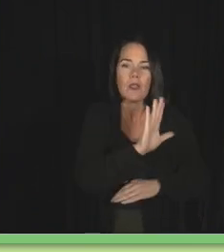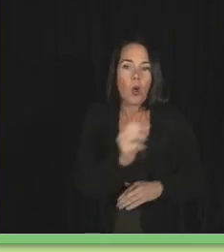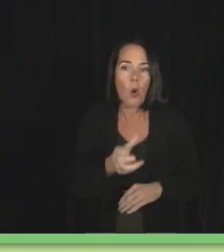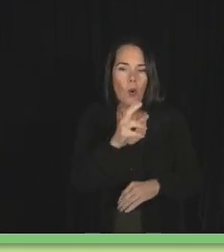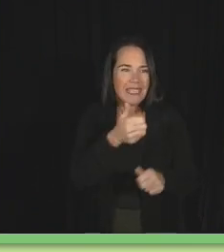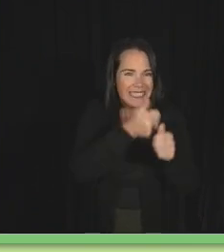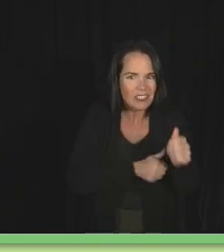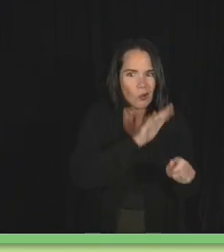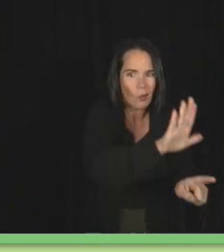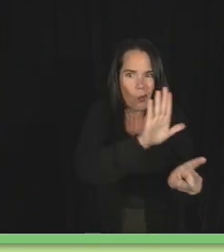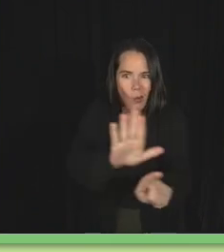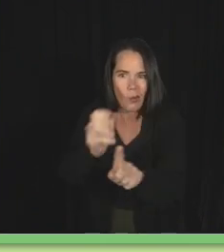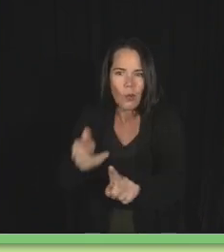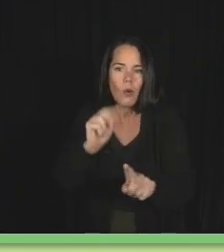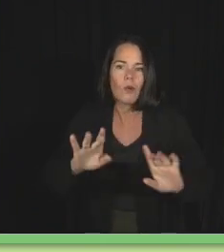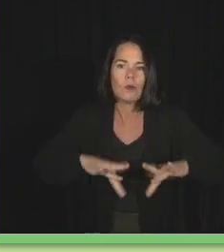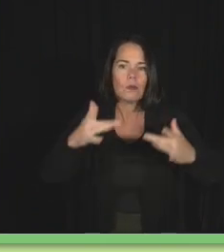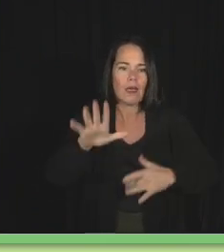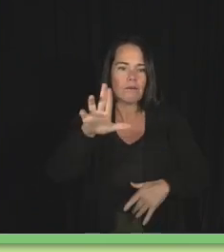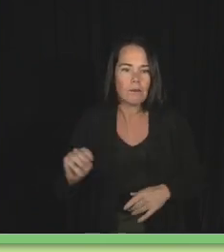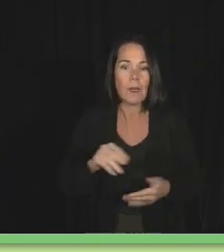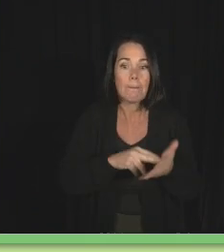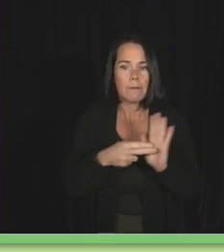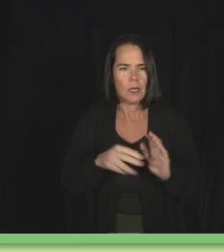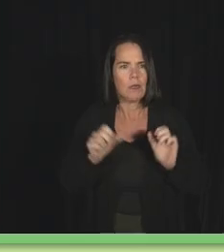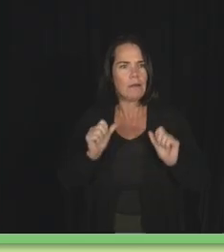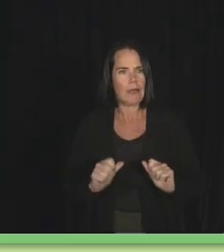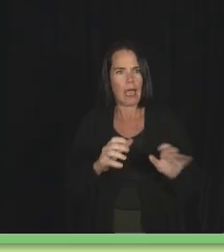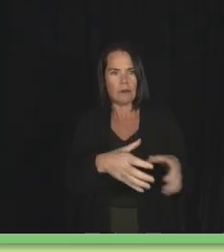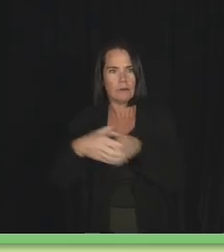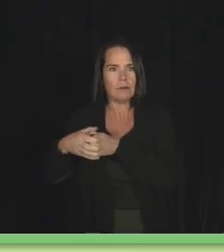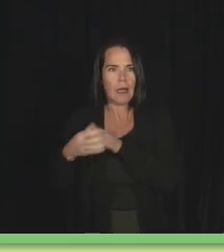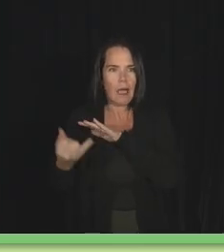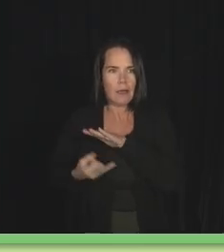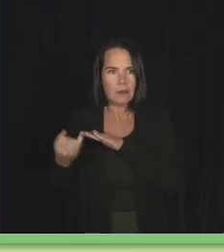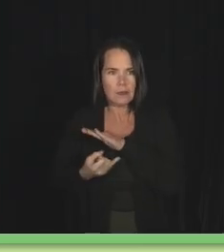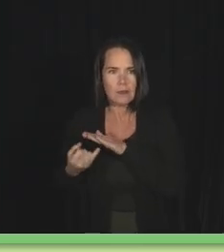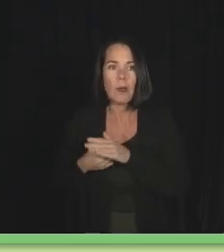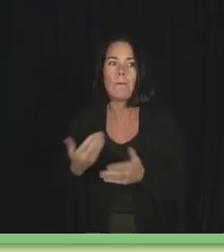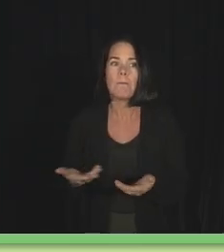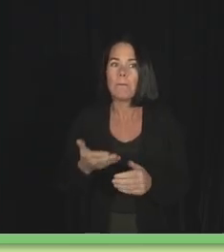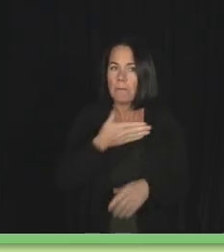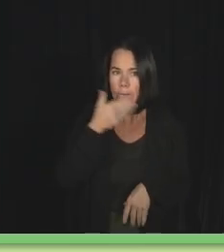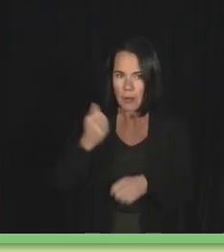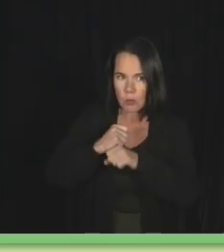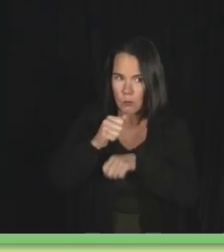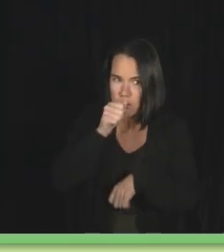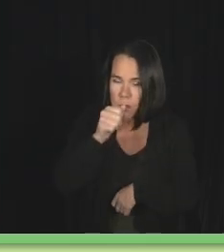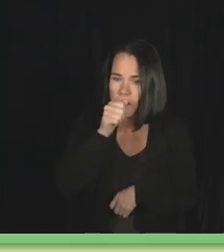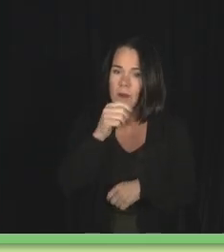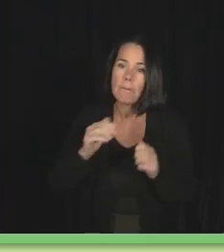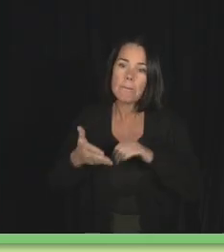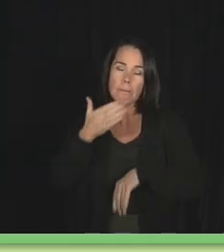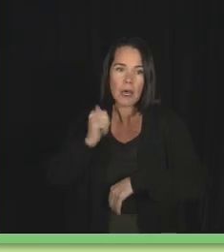machine, we get stronger isolation, better privacy posture, as well as resource efficiency.